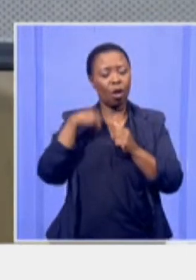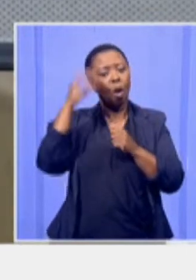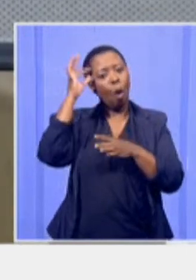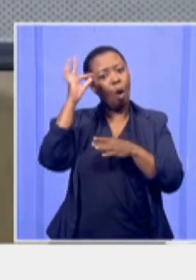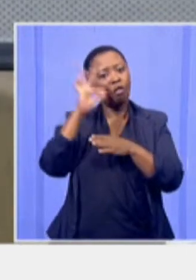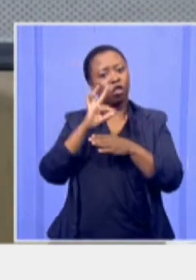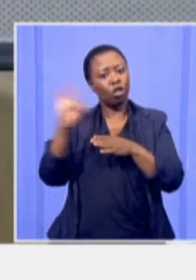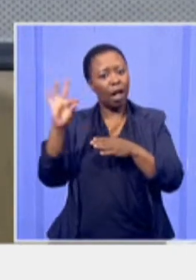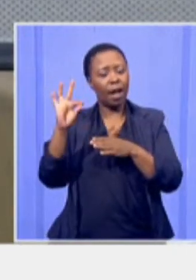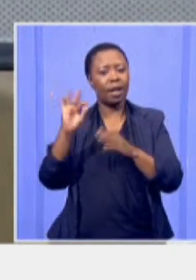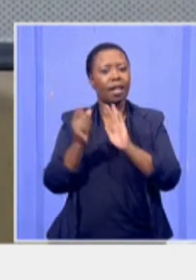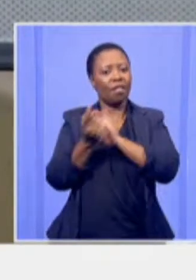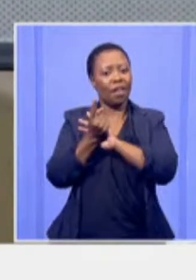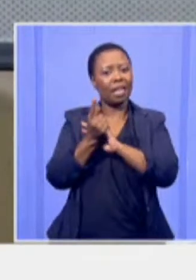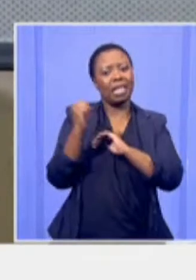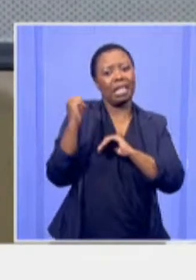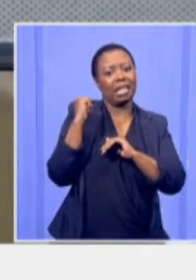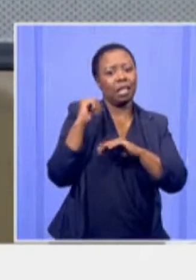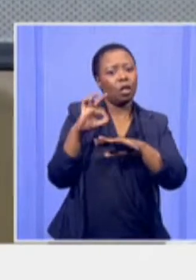yesterday.